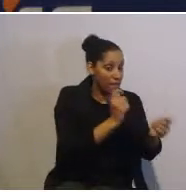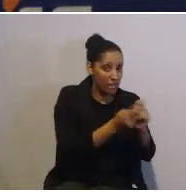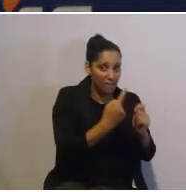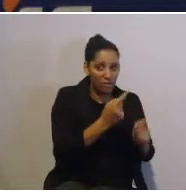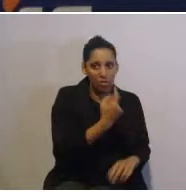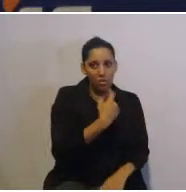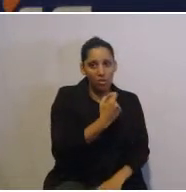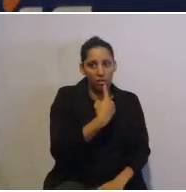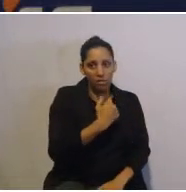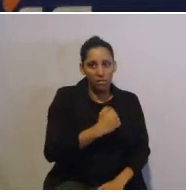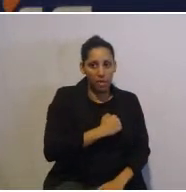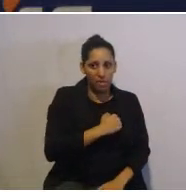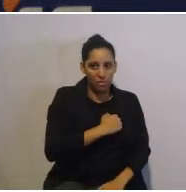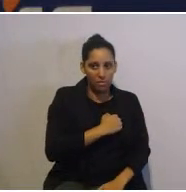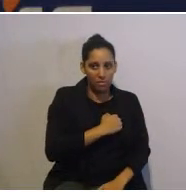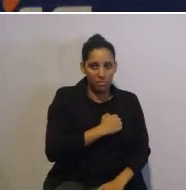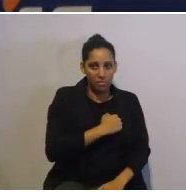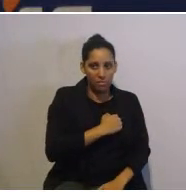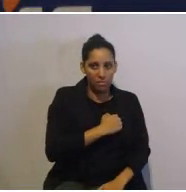medication that I need?